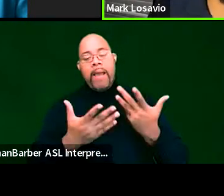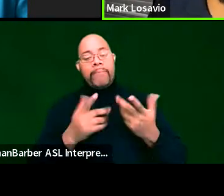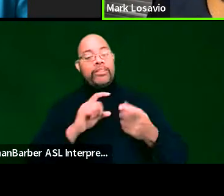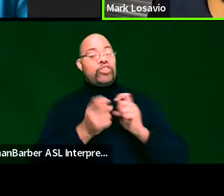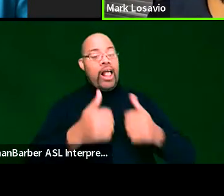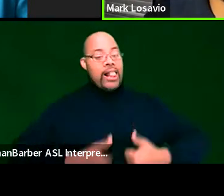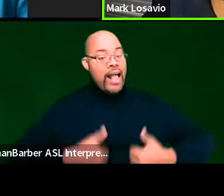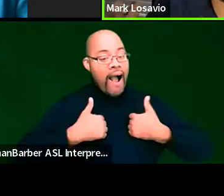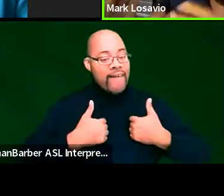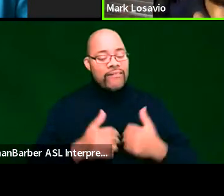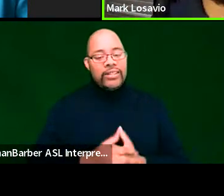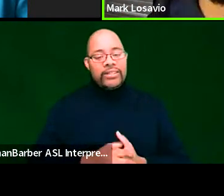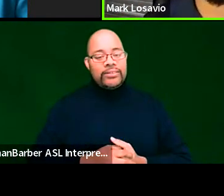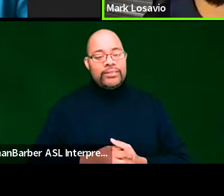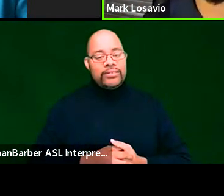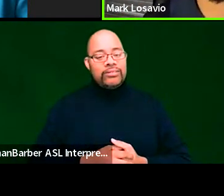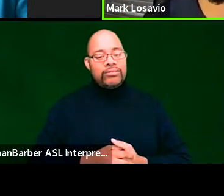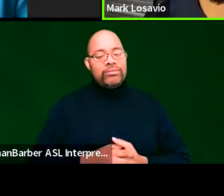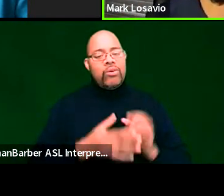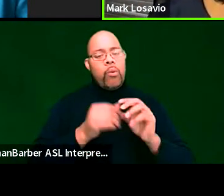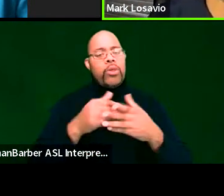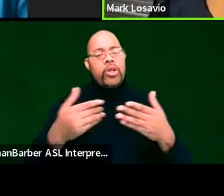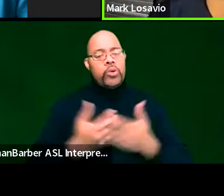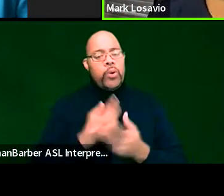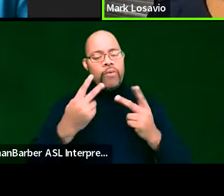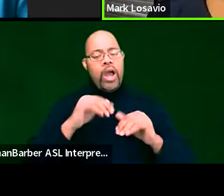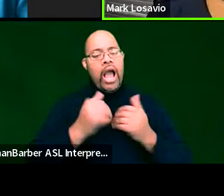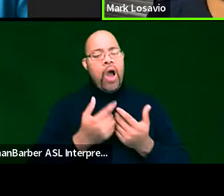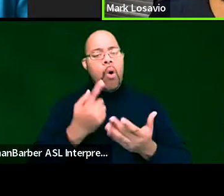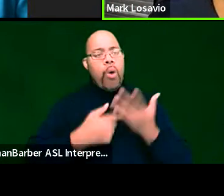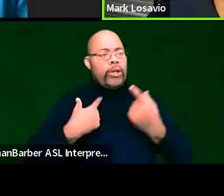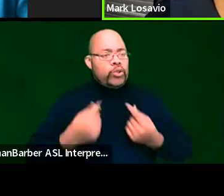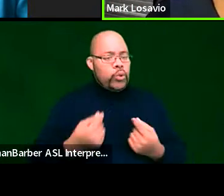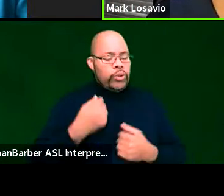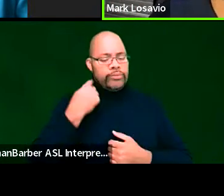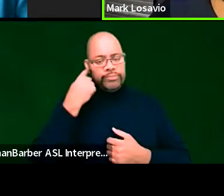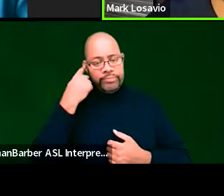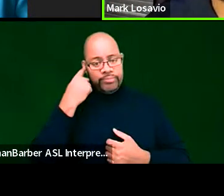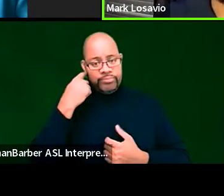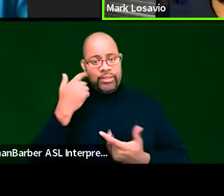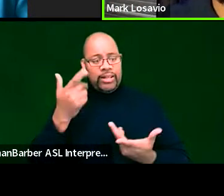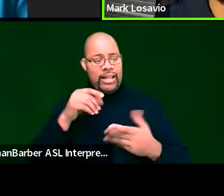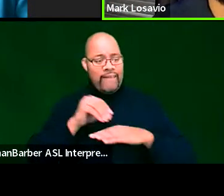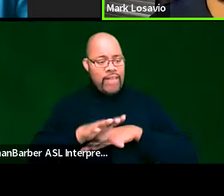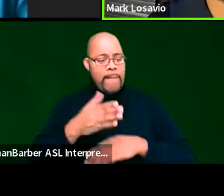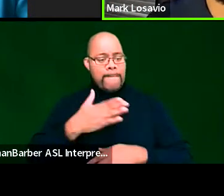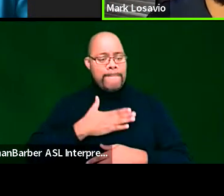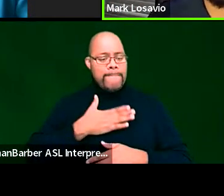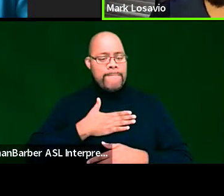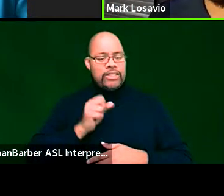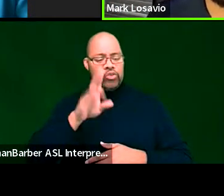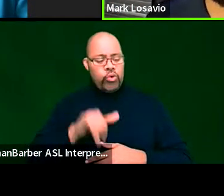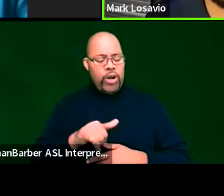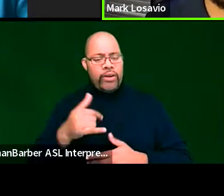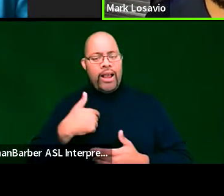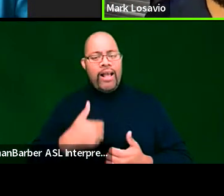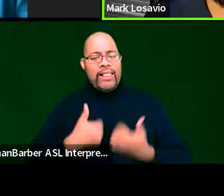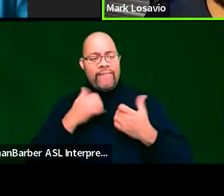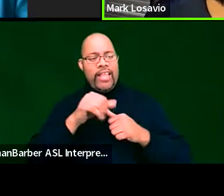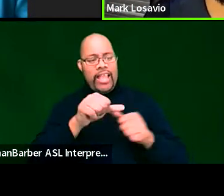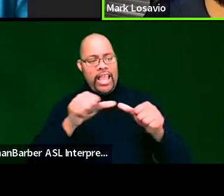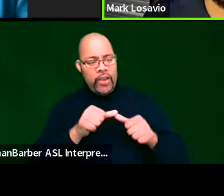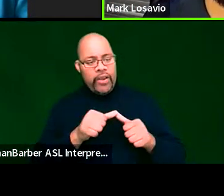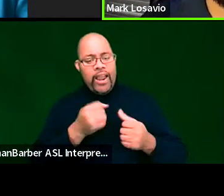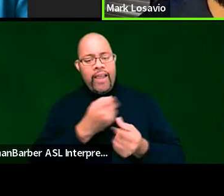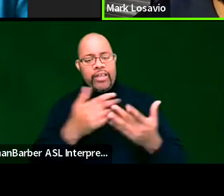their lives around that new view. Like, what am I doing that can affect my sanctuary? Like, I live in this area